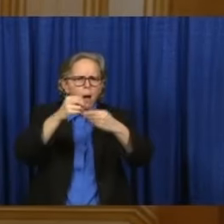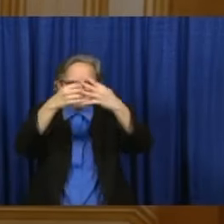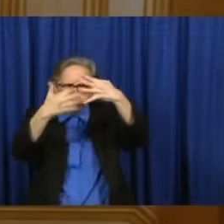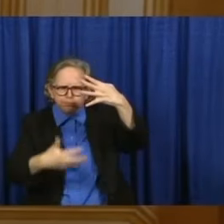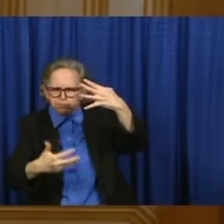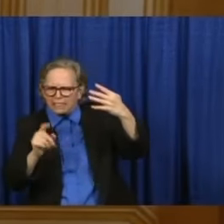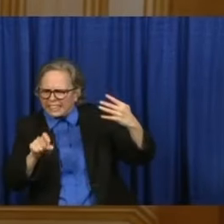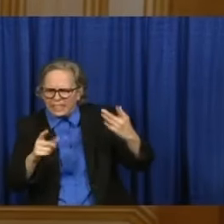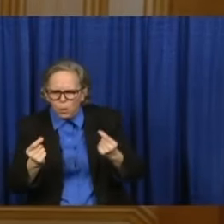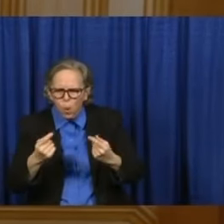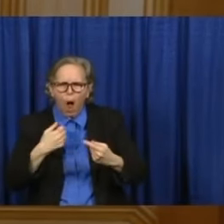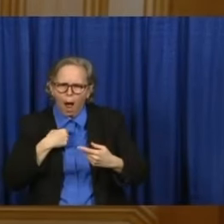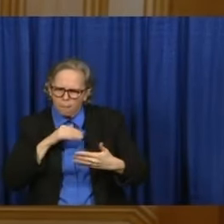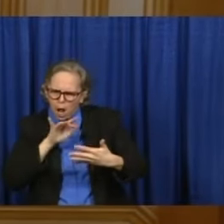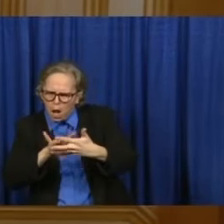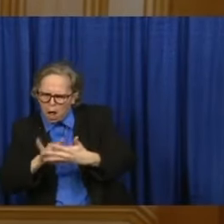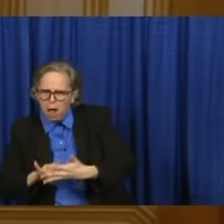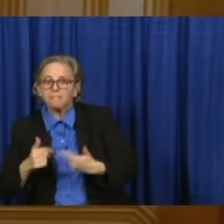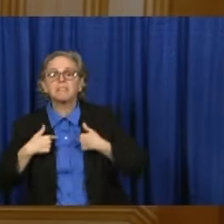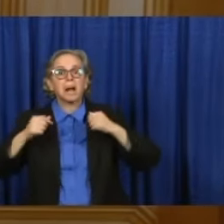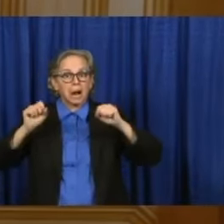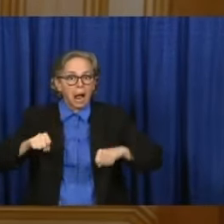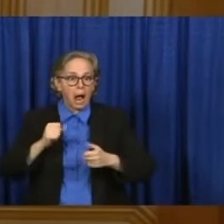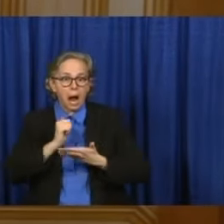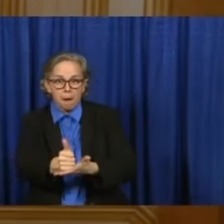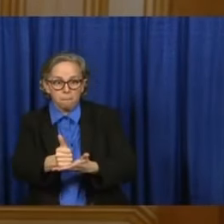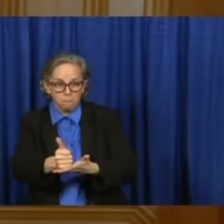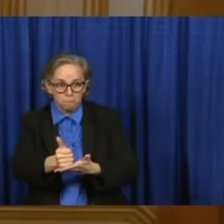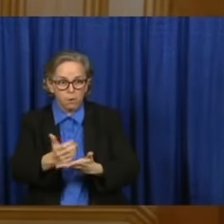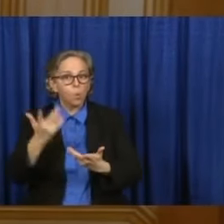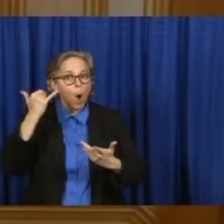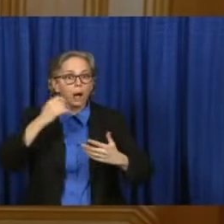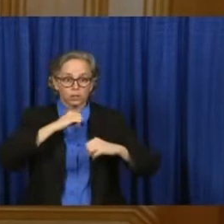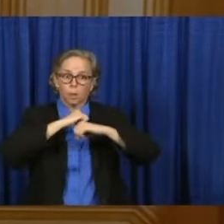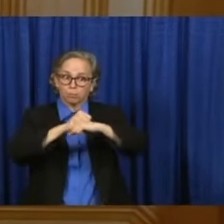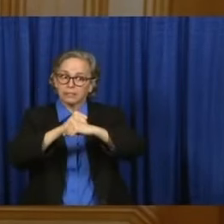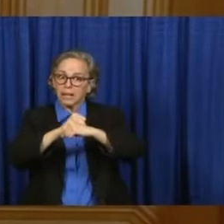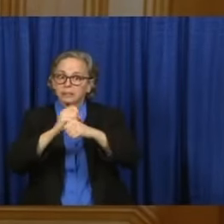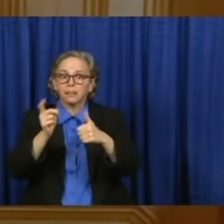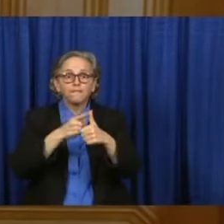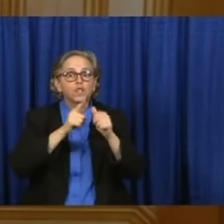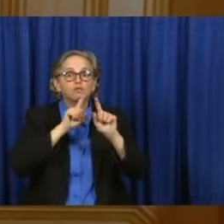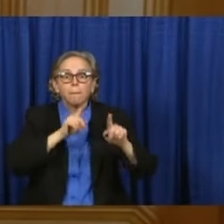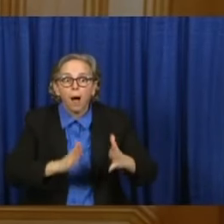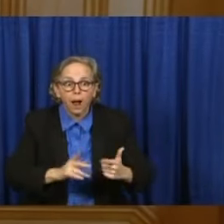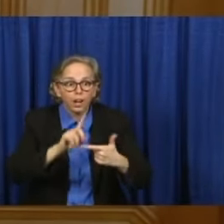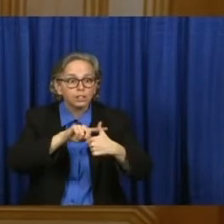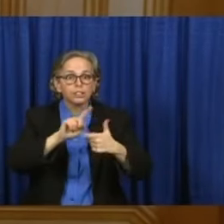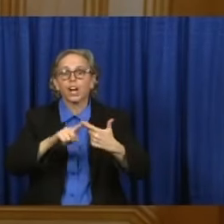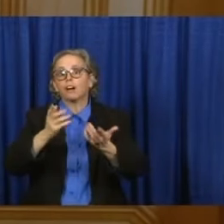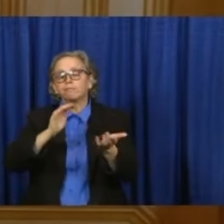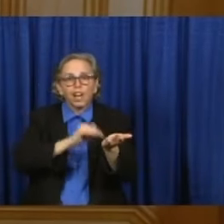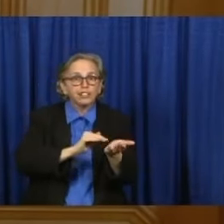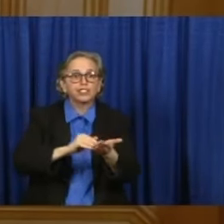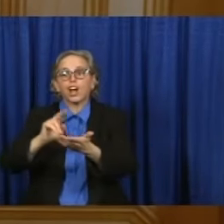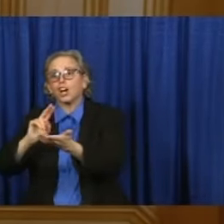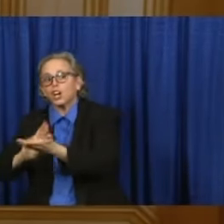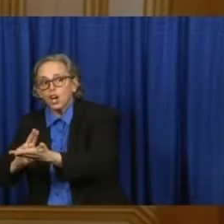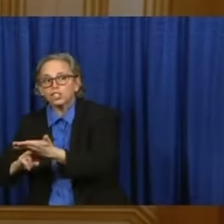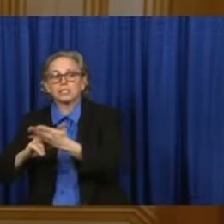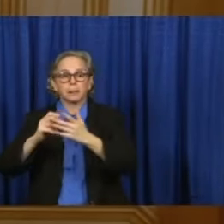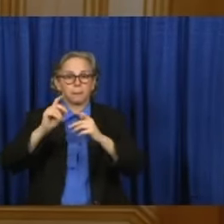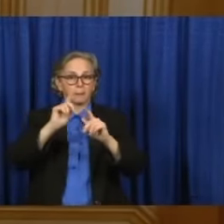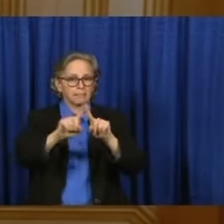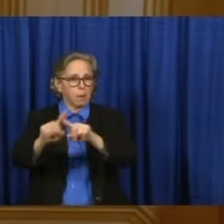need to protect our first responders, to our nurses, our doctors, everybody,